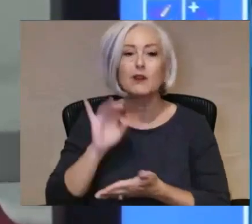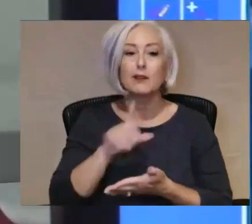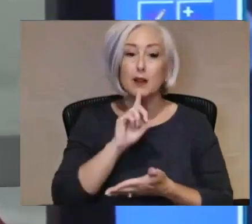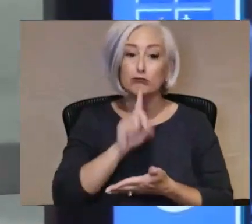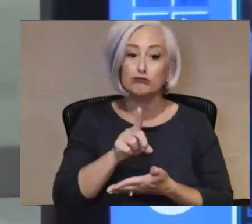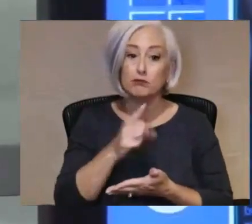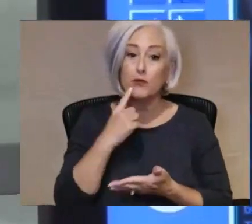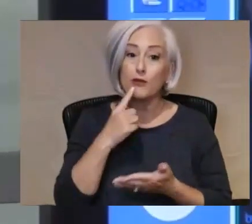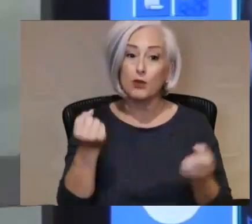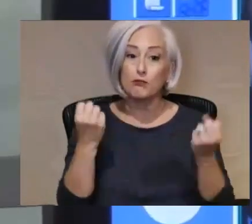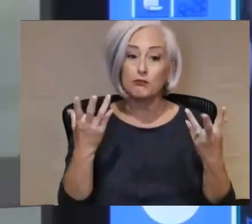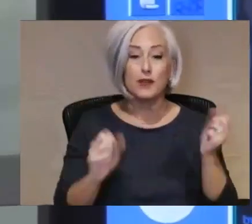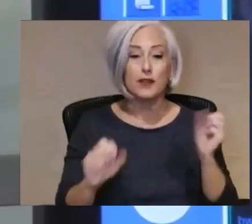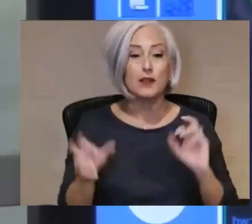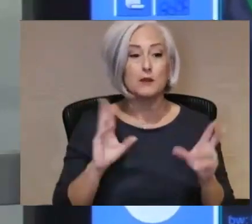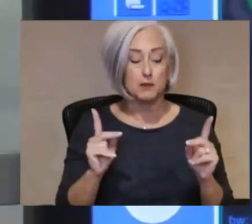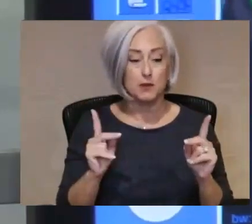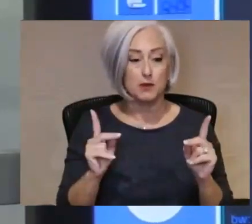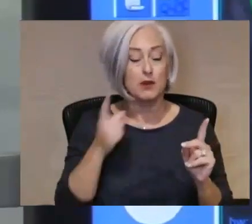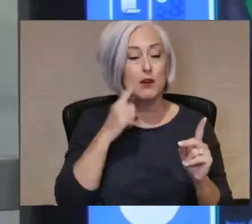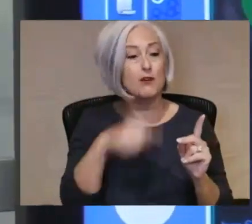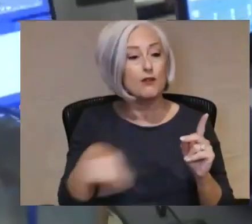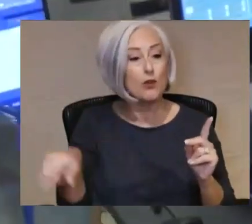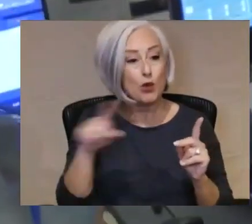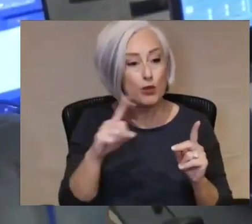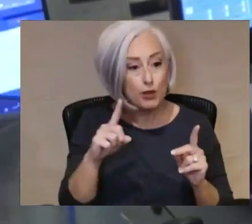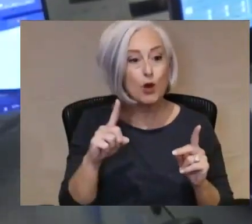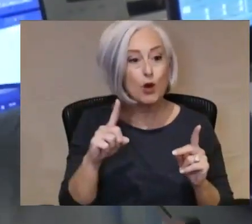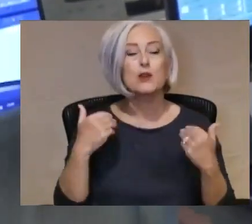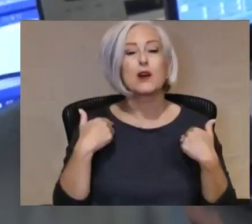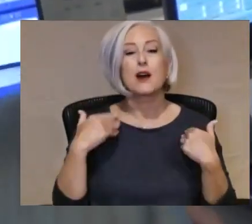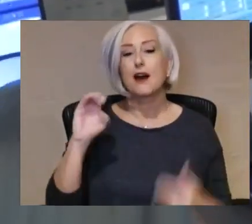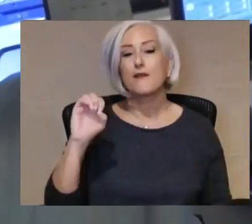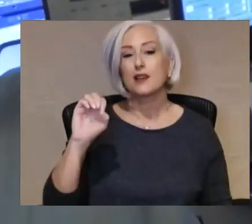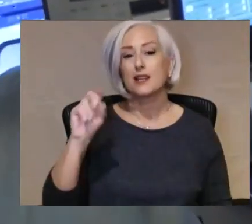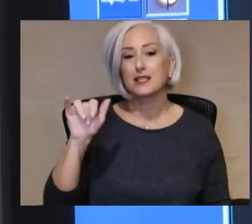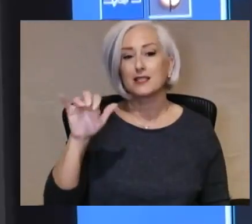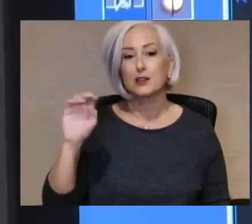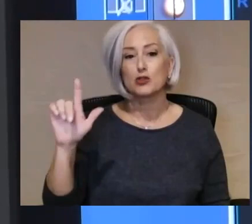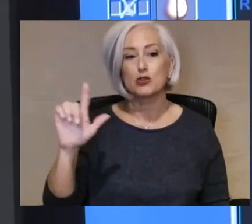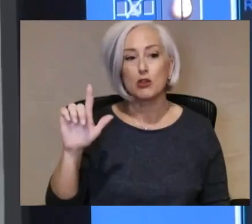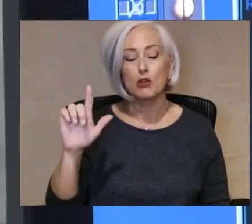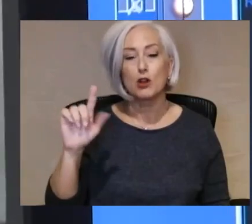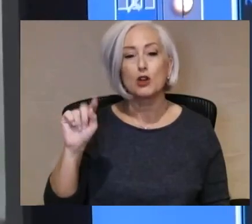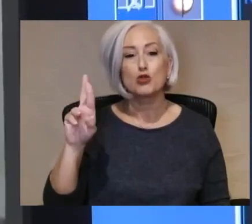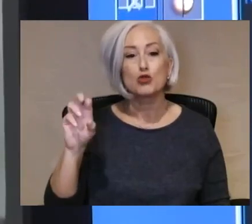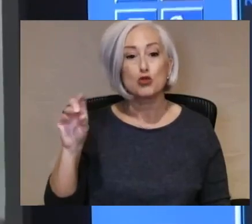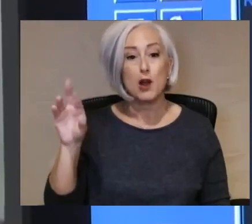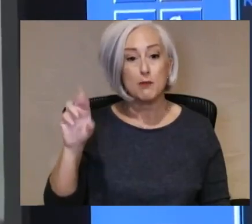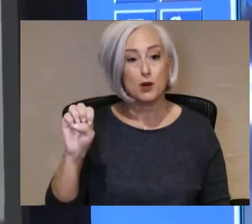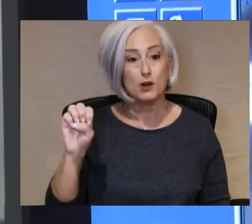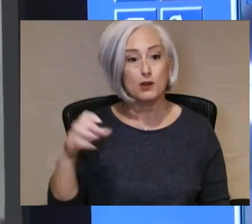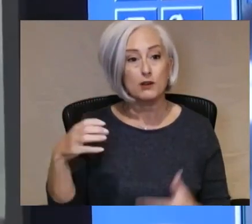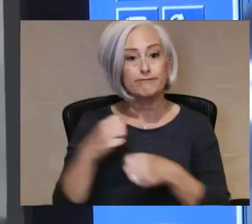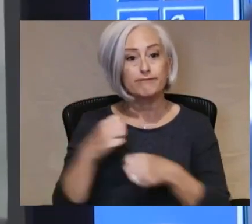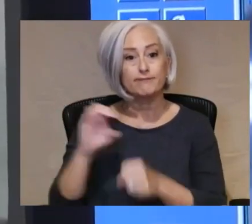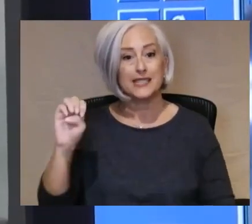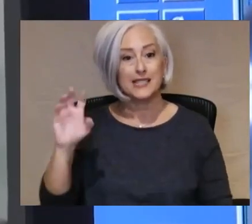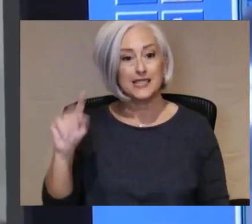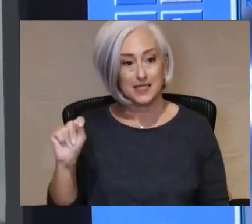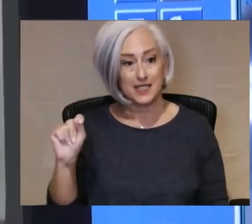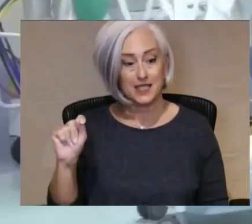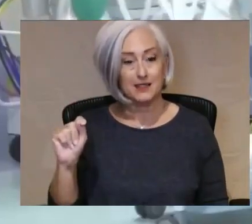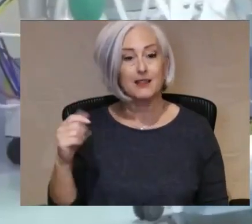those suffering from essential tremor of the hands or Parkinson's have a new treatment allowing them to do the things they